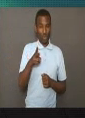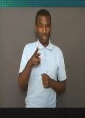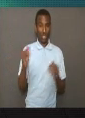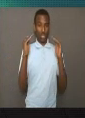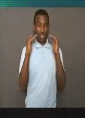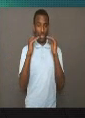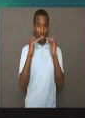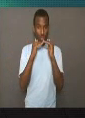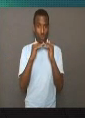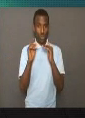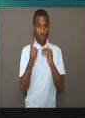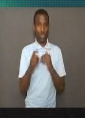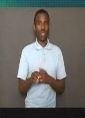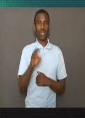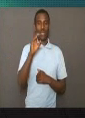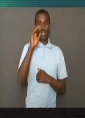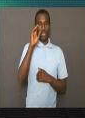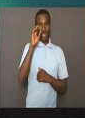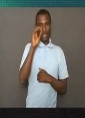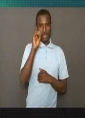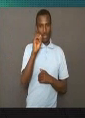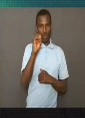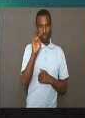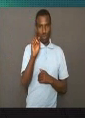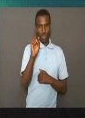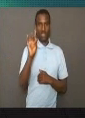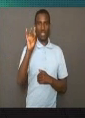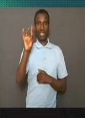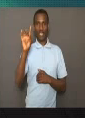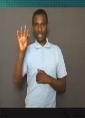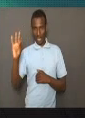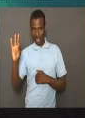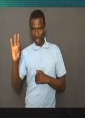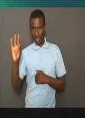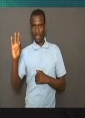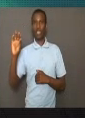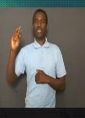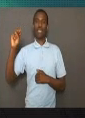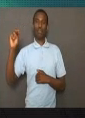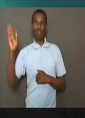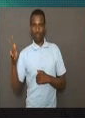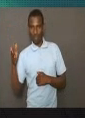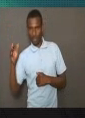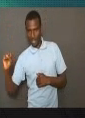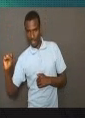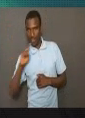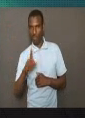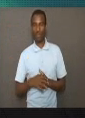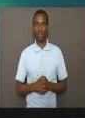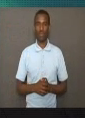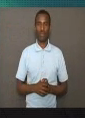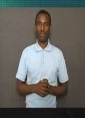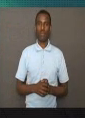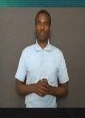The velocity as the block passes through equilibrium is